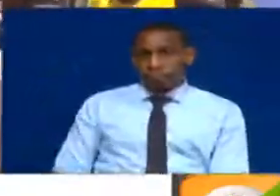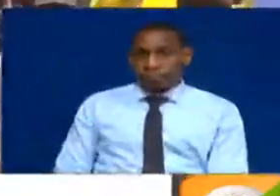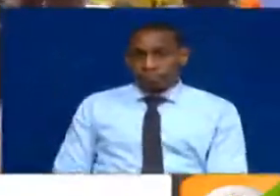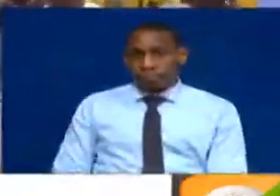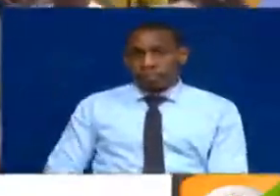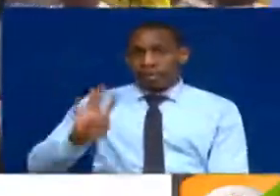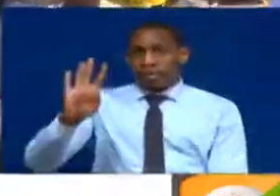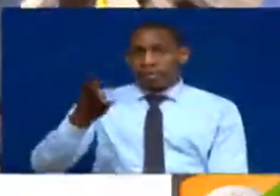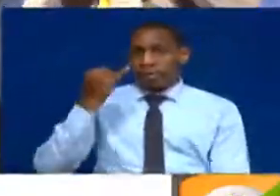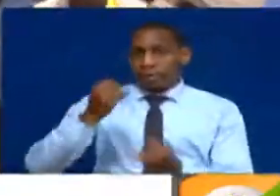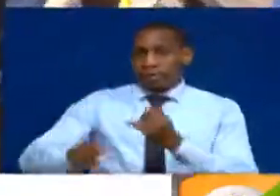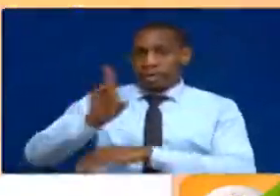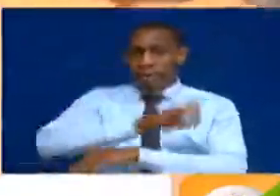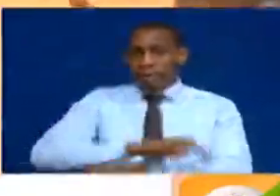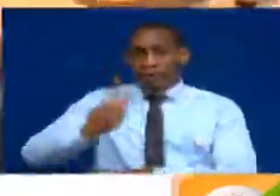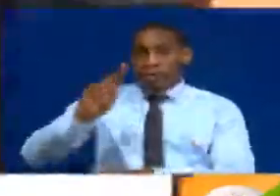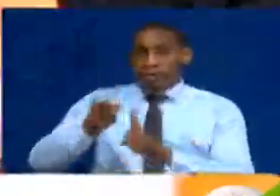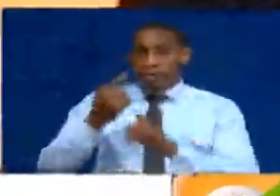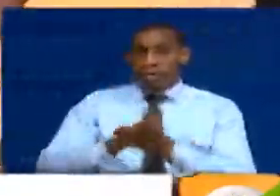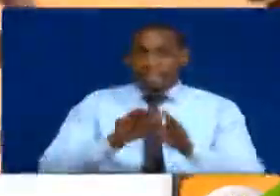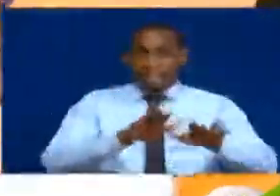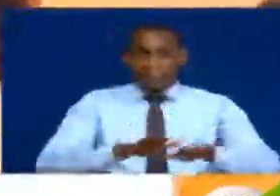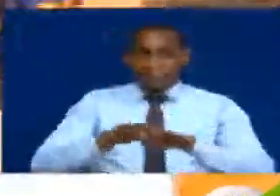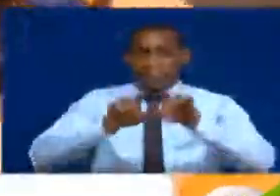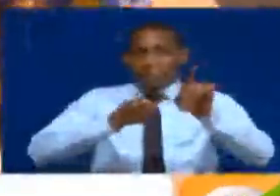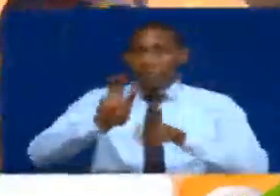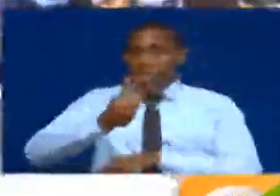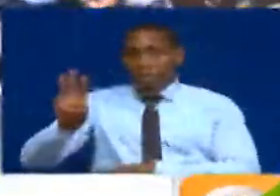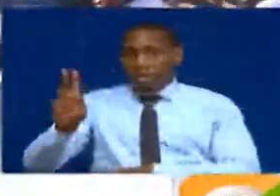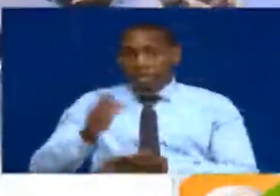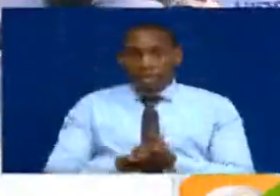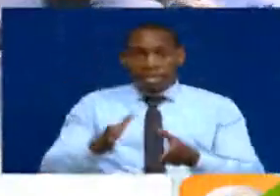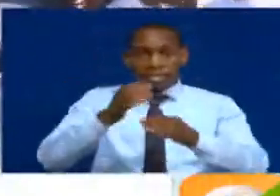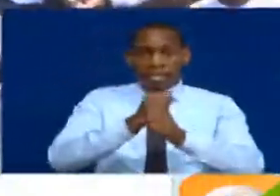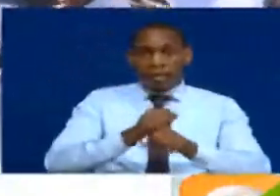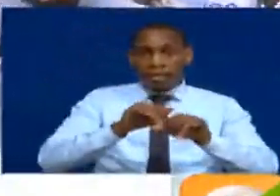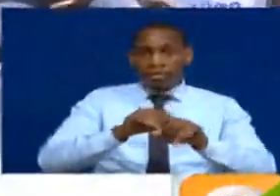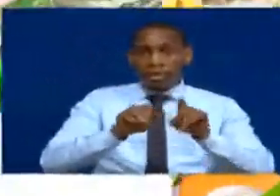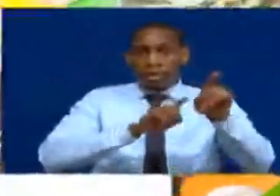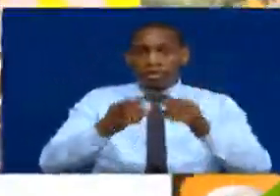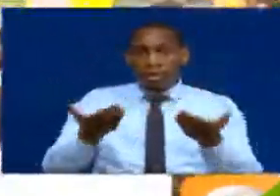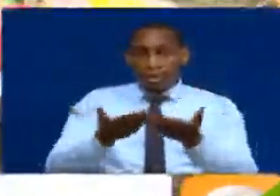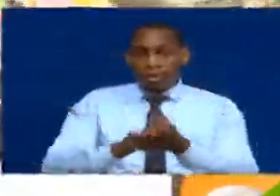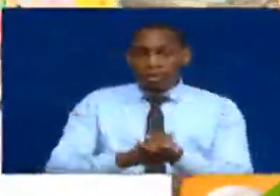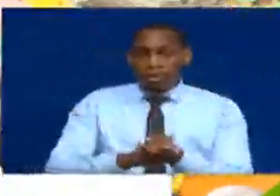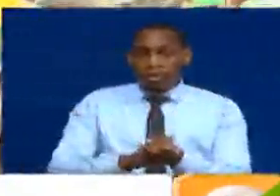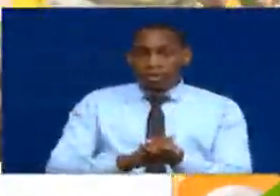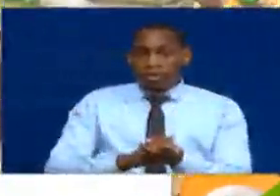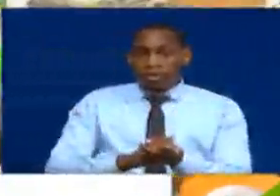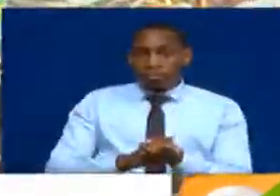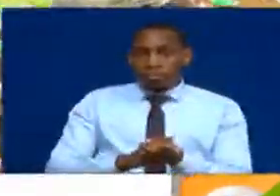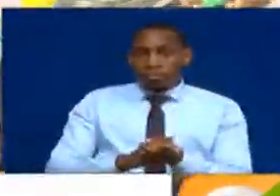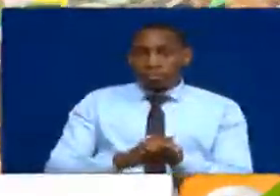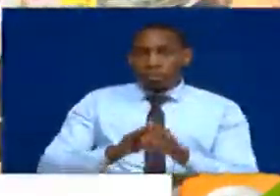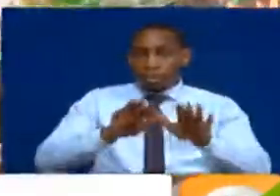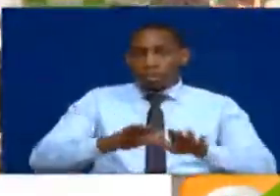It was the fourth and final day of the Kenya Kwanza campaign tour of Western Kenya. The Alliance pitched tent in Tongaren constituency before